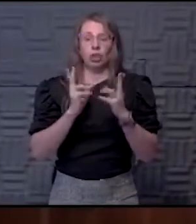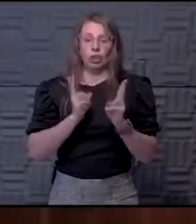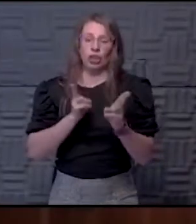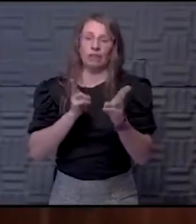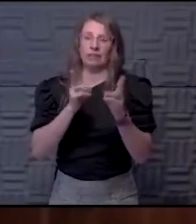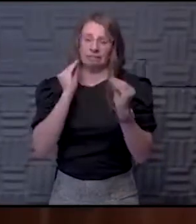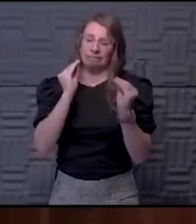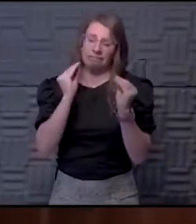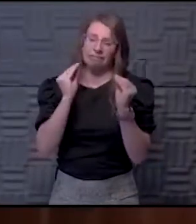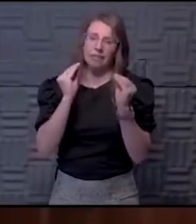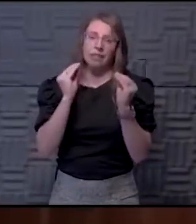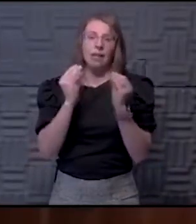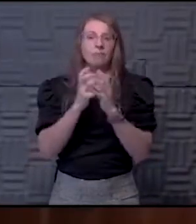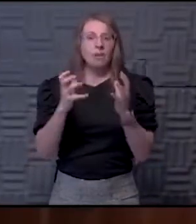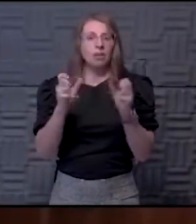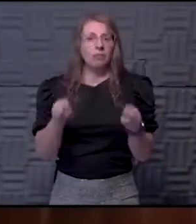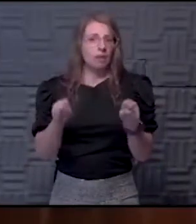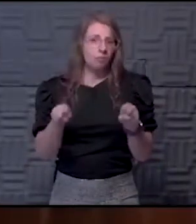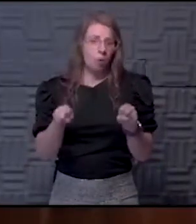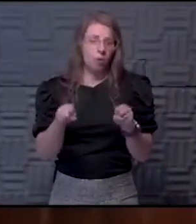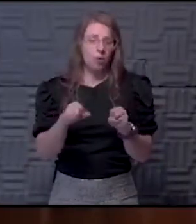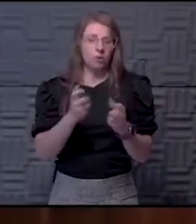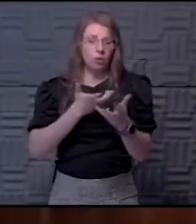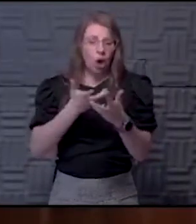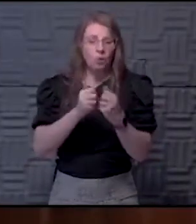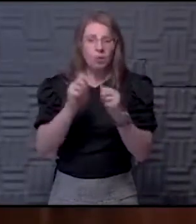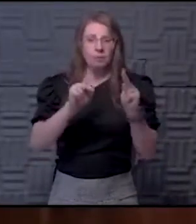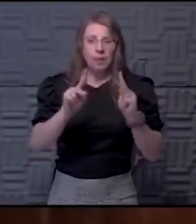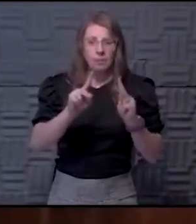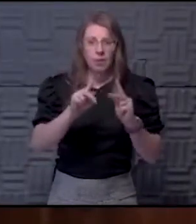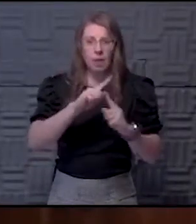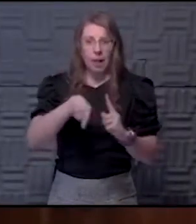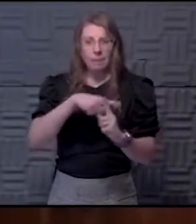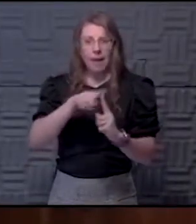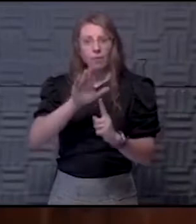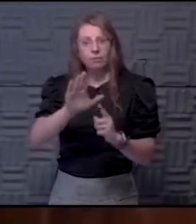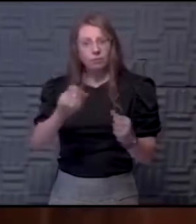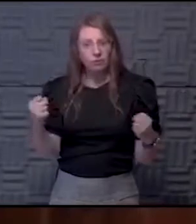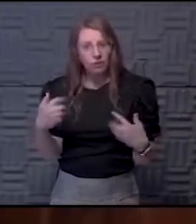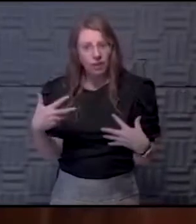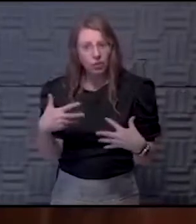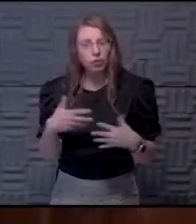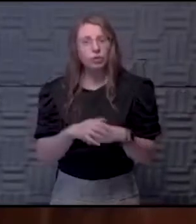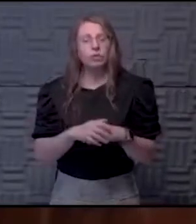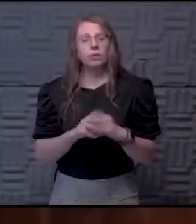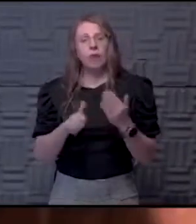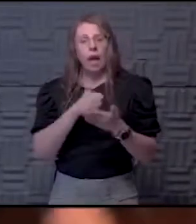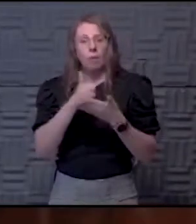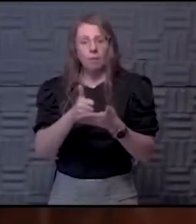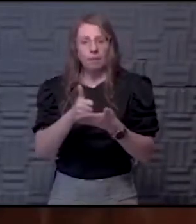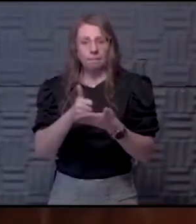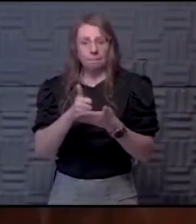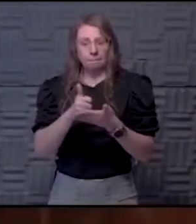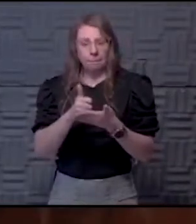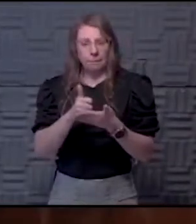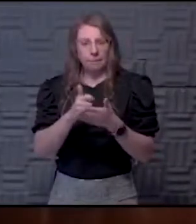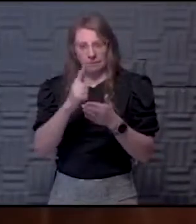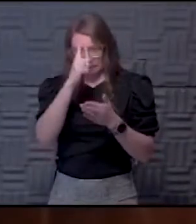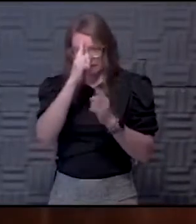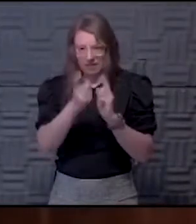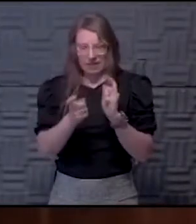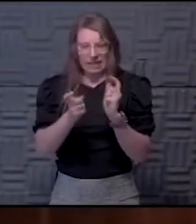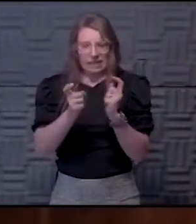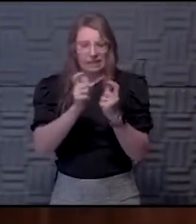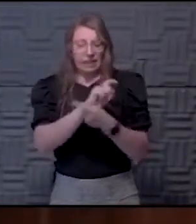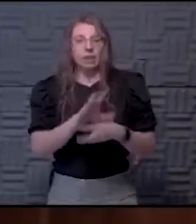to educate as much as possible, talk to people about their fears, and help move them toward